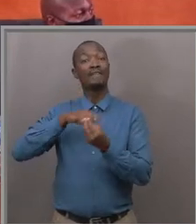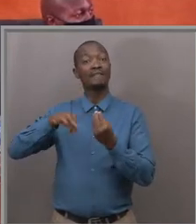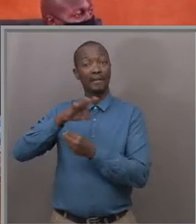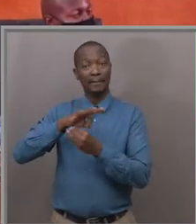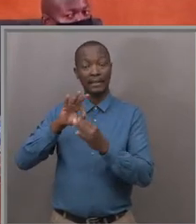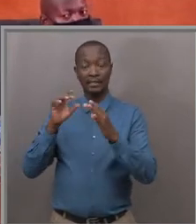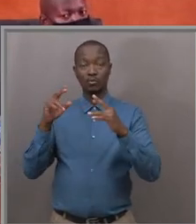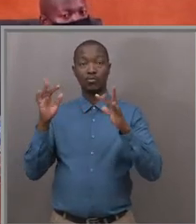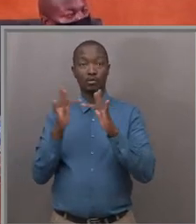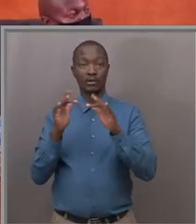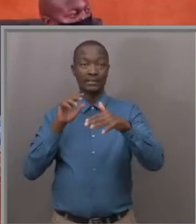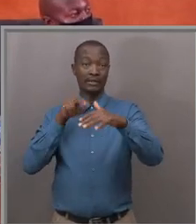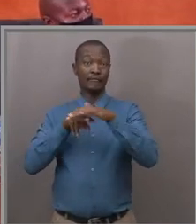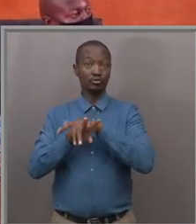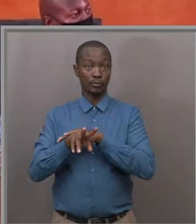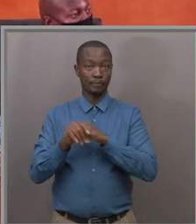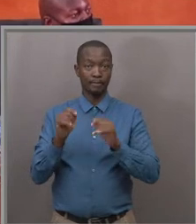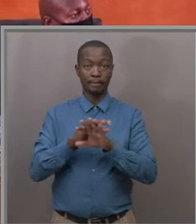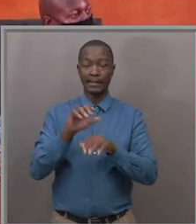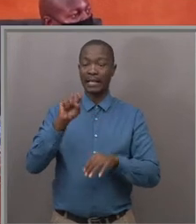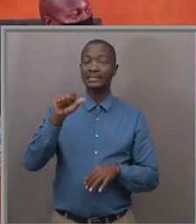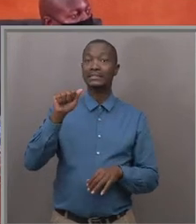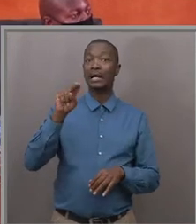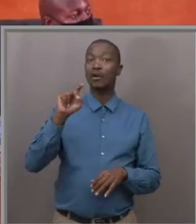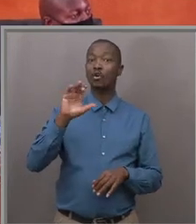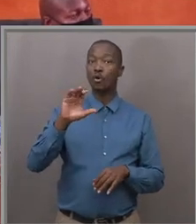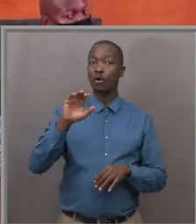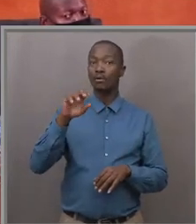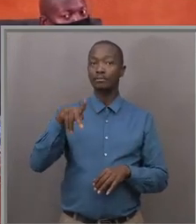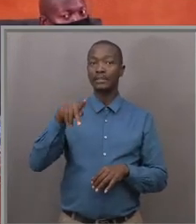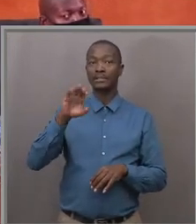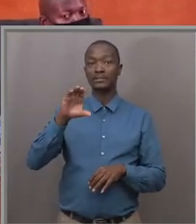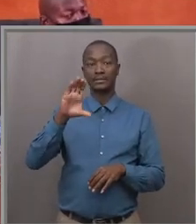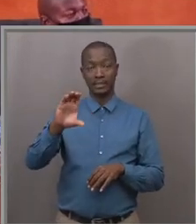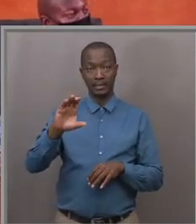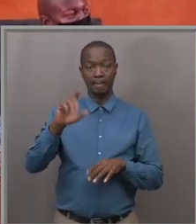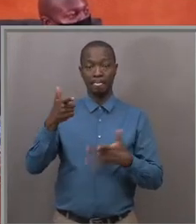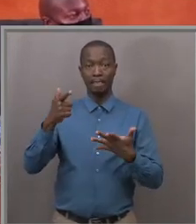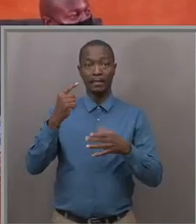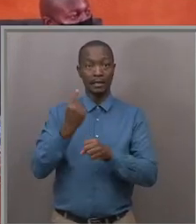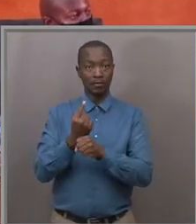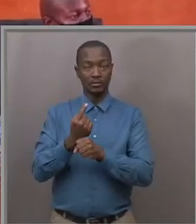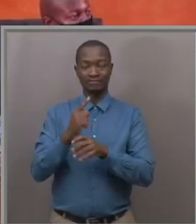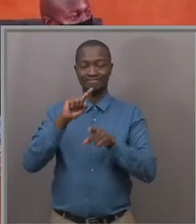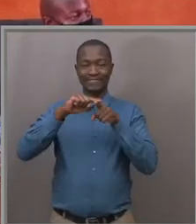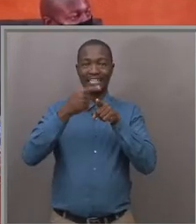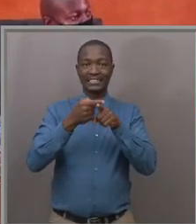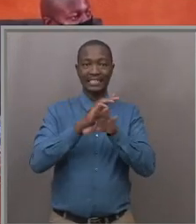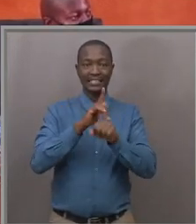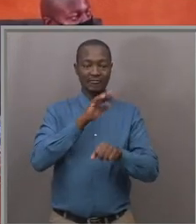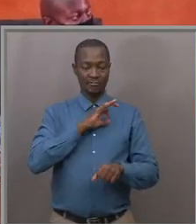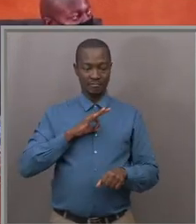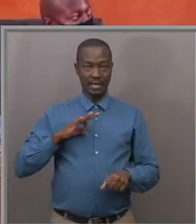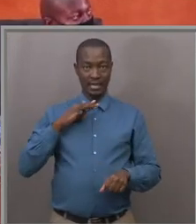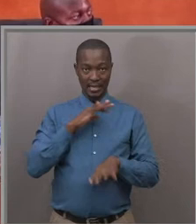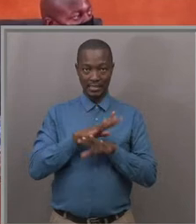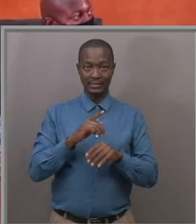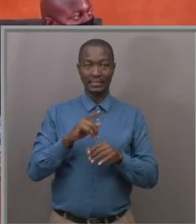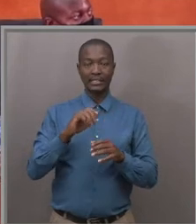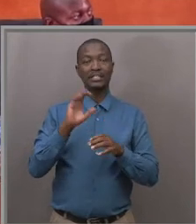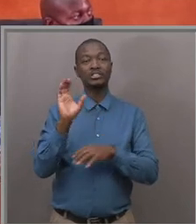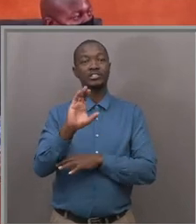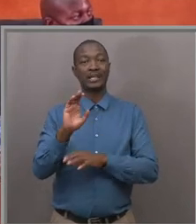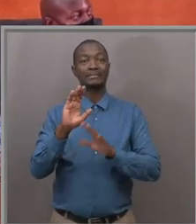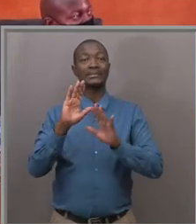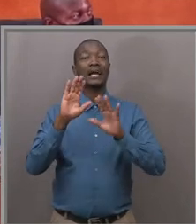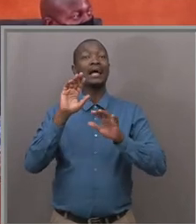corporate sector, the Sanco PEC in Gauteng, Executive Mayors, the Chapter 9 and 10 institutions, speakers of